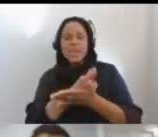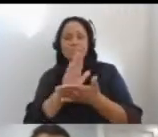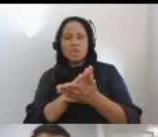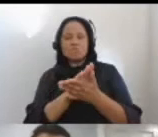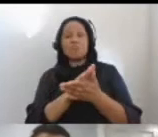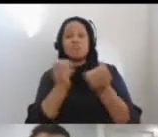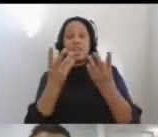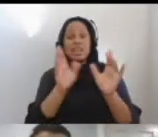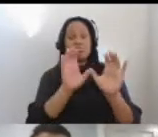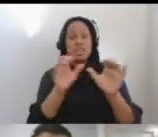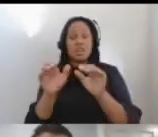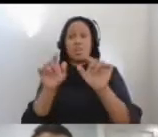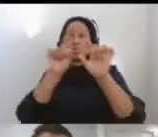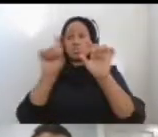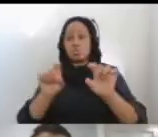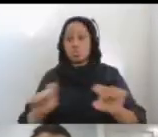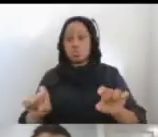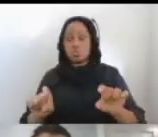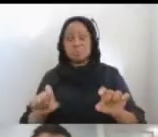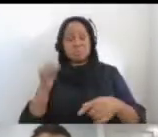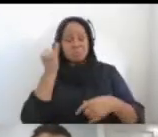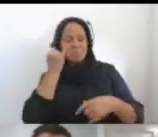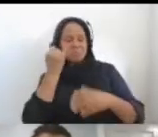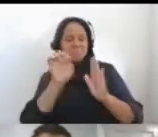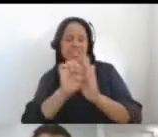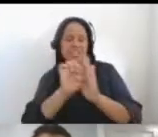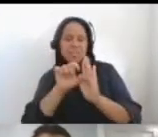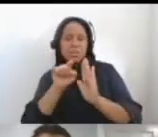are afforded $40,000 for the year.